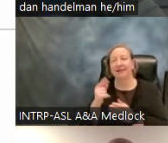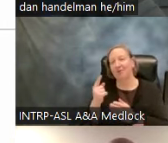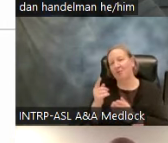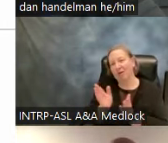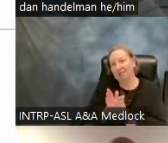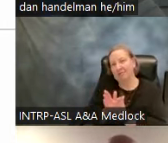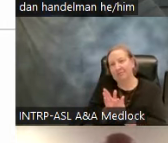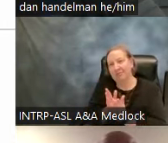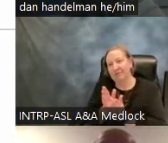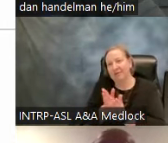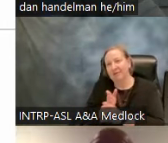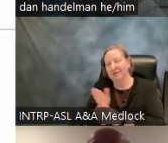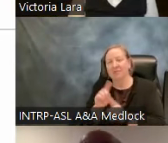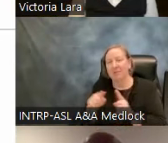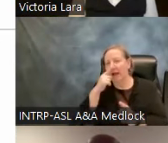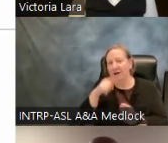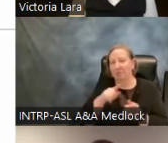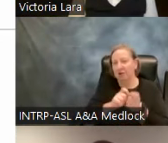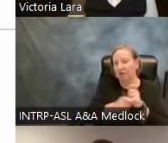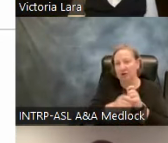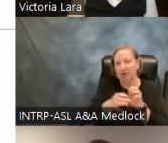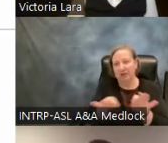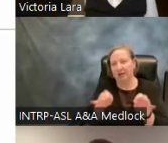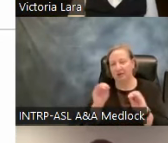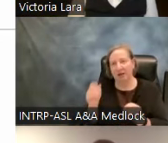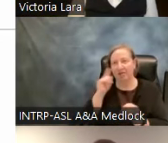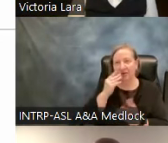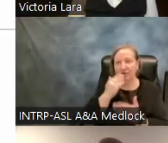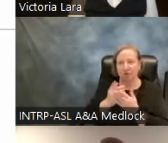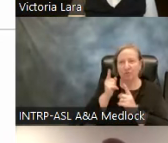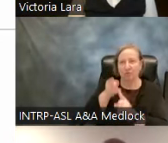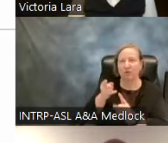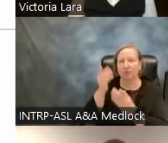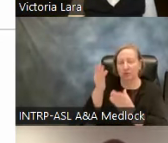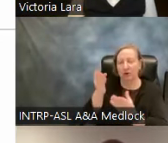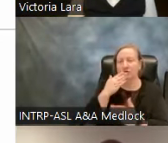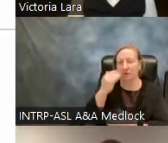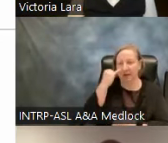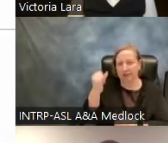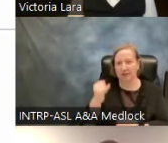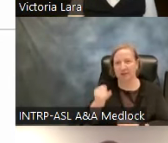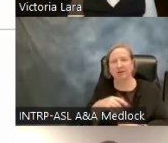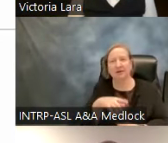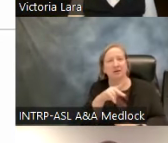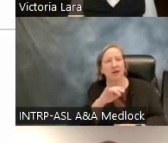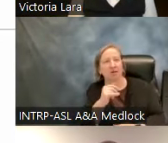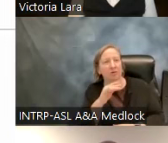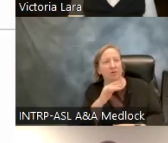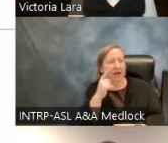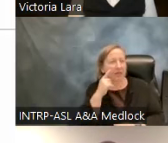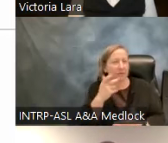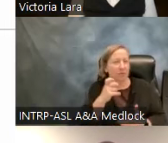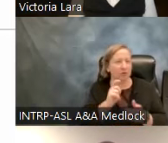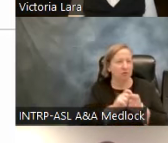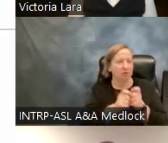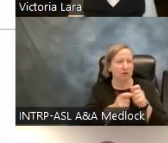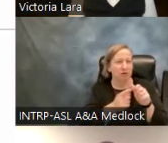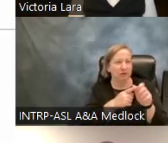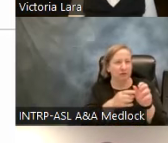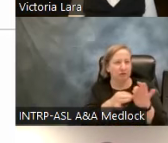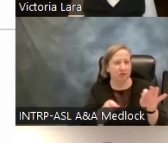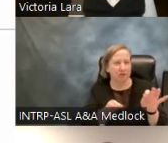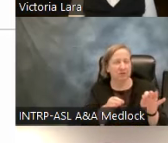But I don't mind changing the language at all. I think that's a good point you bring up and a good idea. So I think we would want to change that first sentence where we would